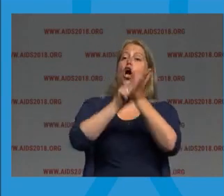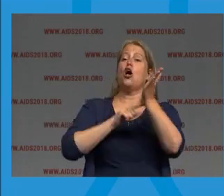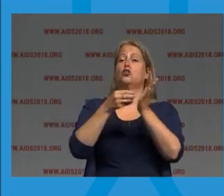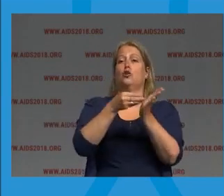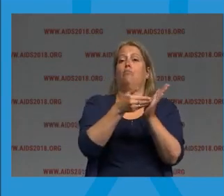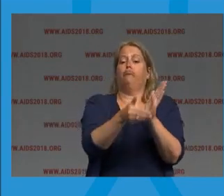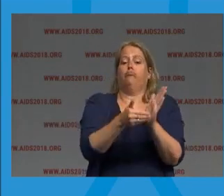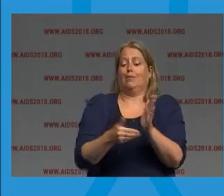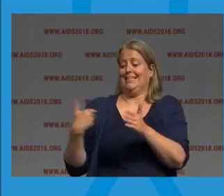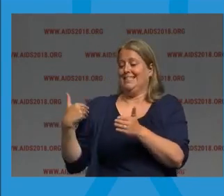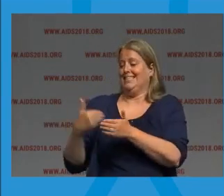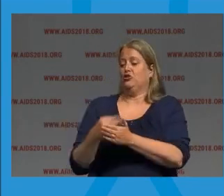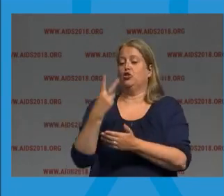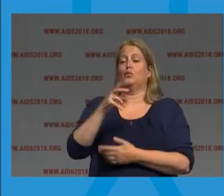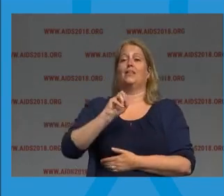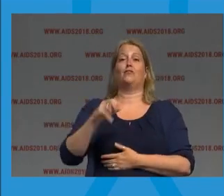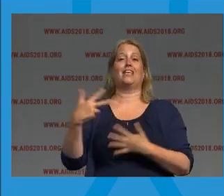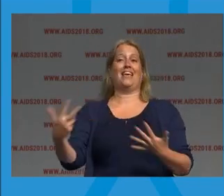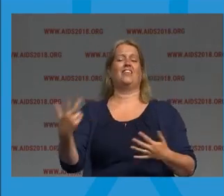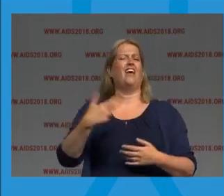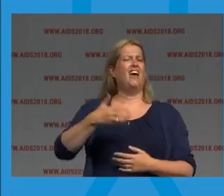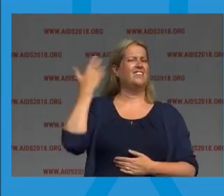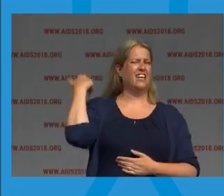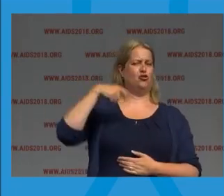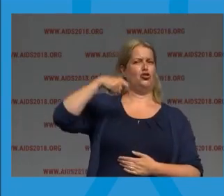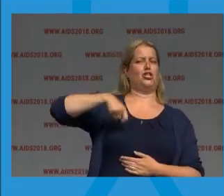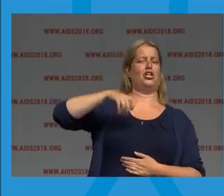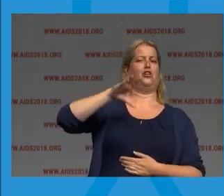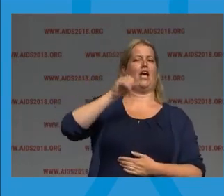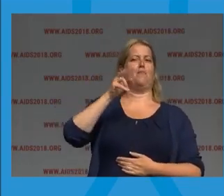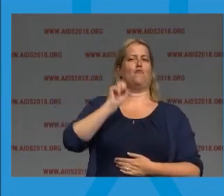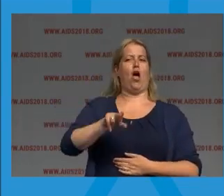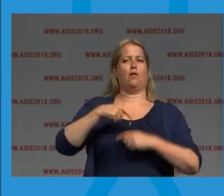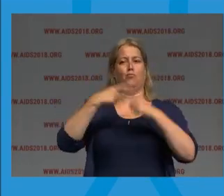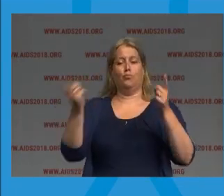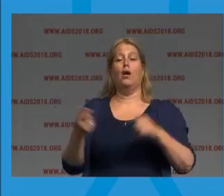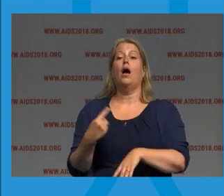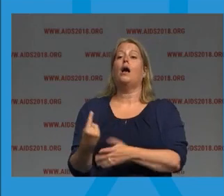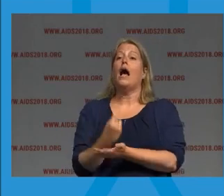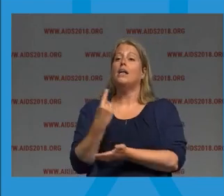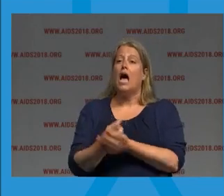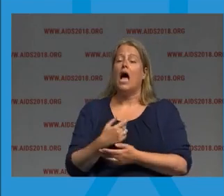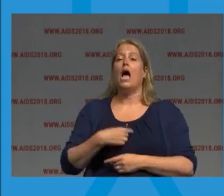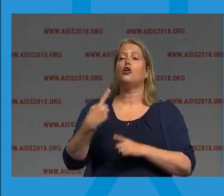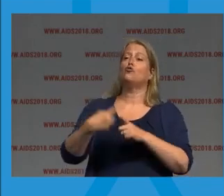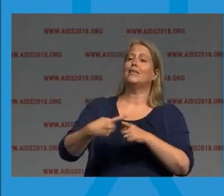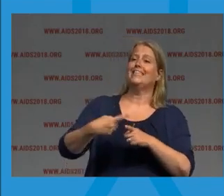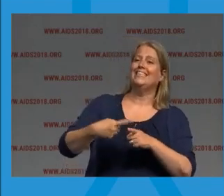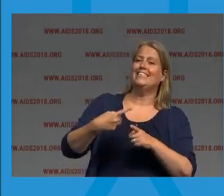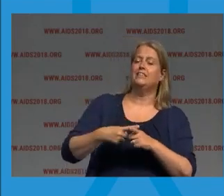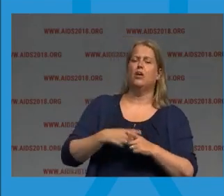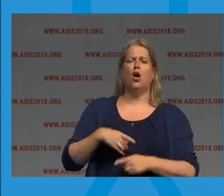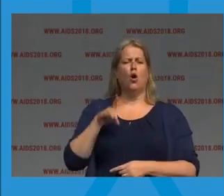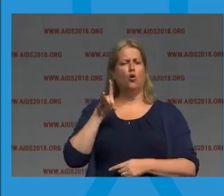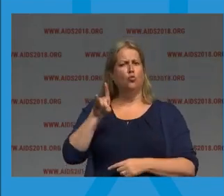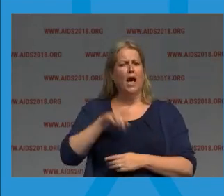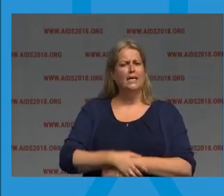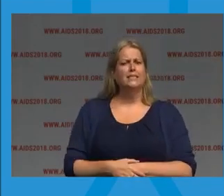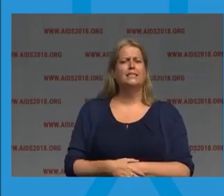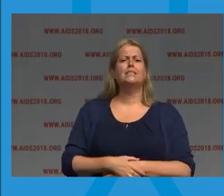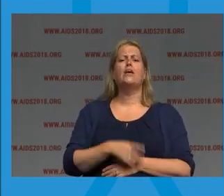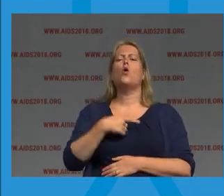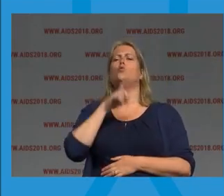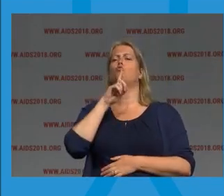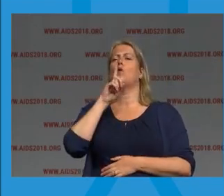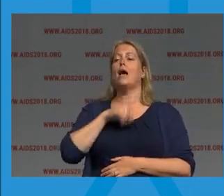since 2008 when Justice Edwin Cameron last spoke to us. Ghana, Greece, Honduras,